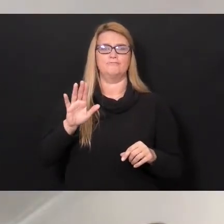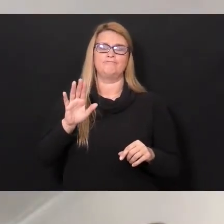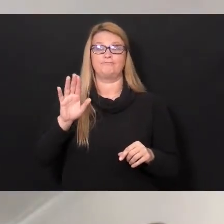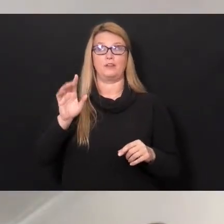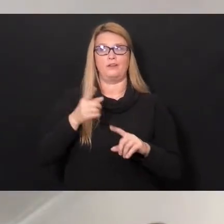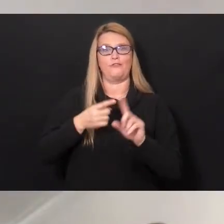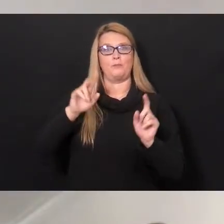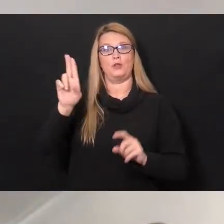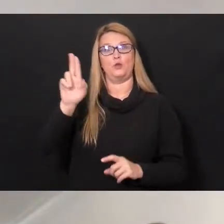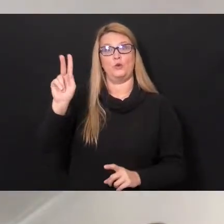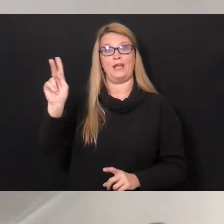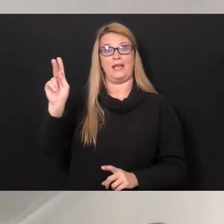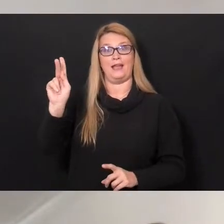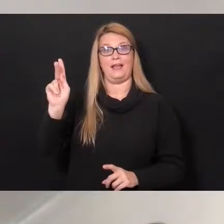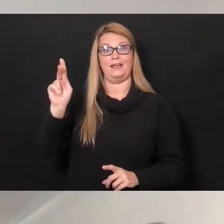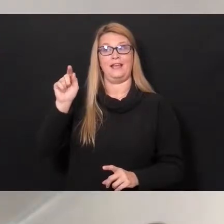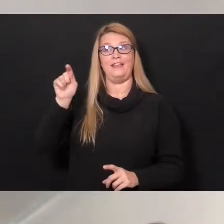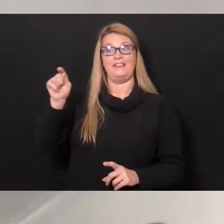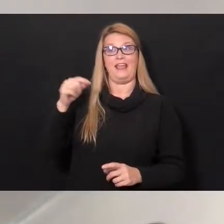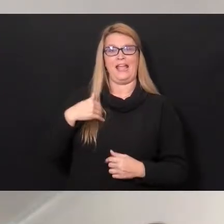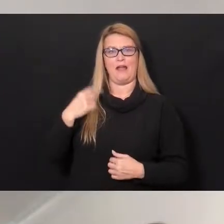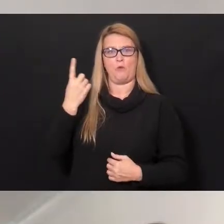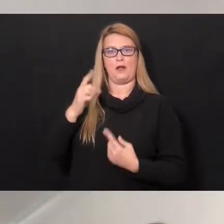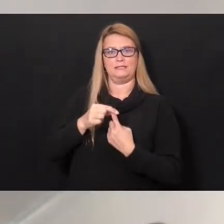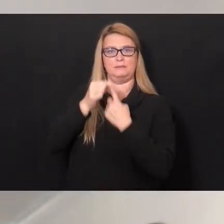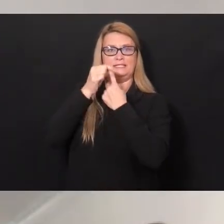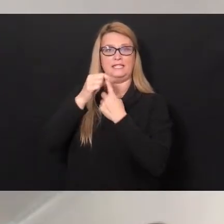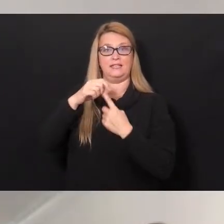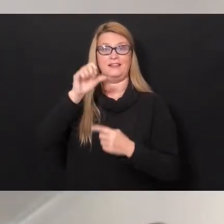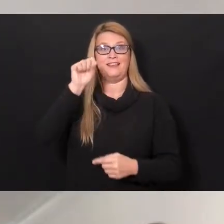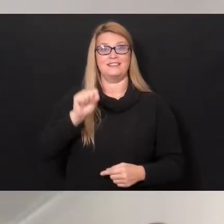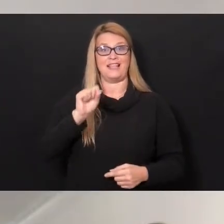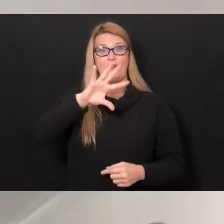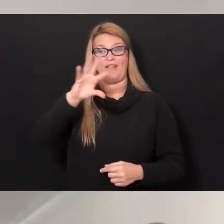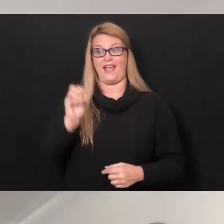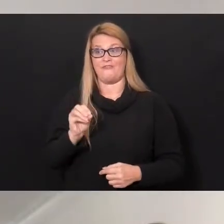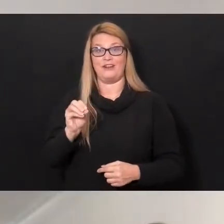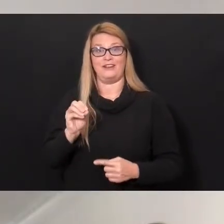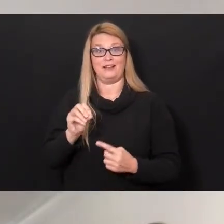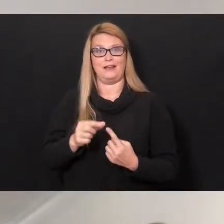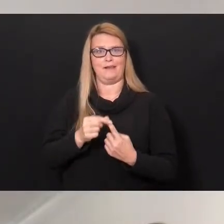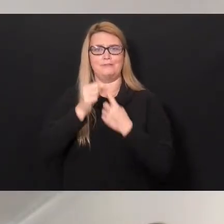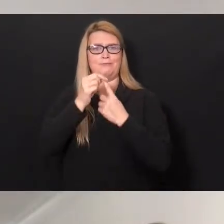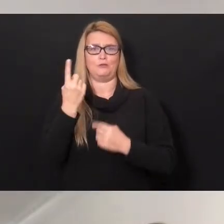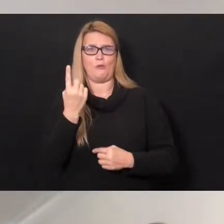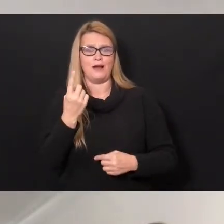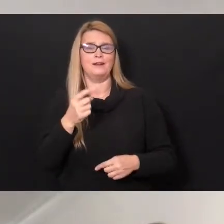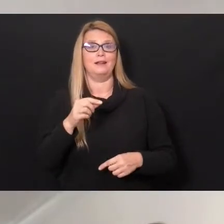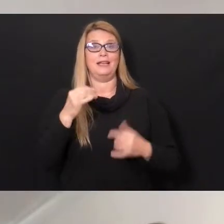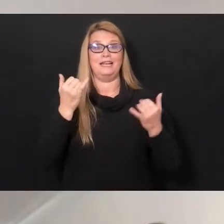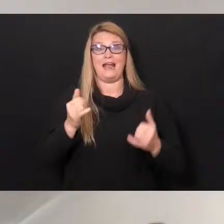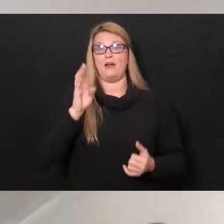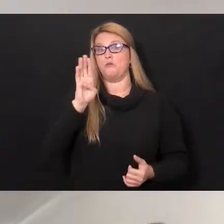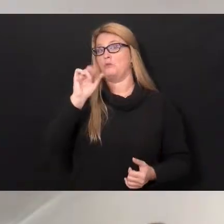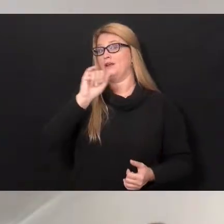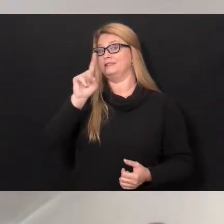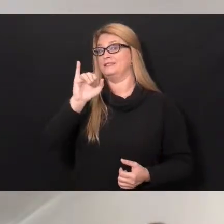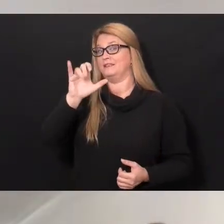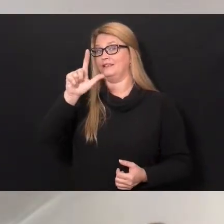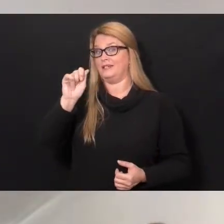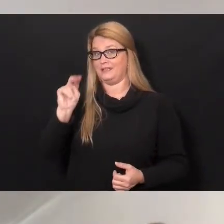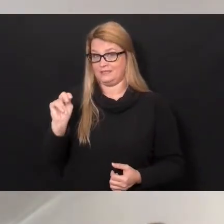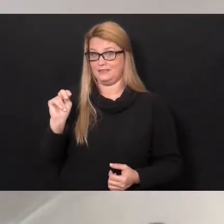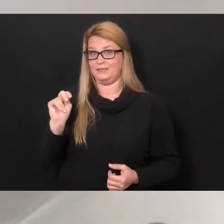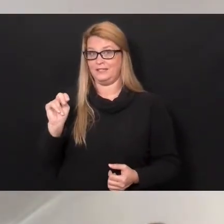Kingdom variant, the South African variant, and now we have a case of the Brazilian variant.